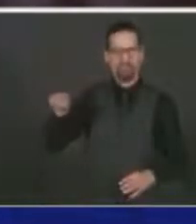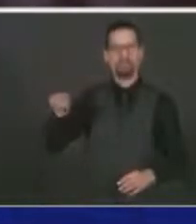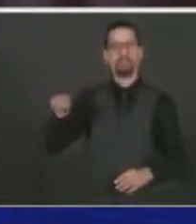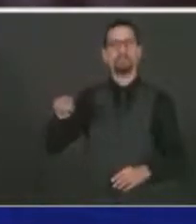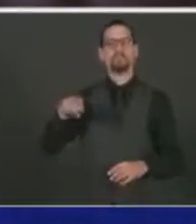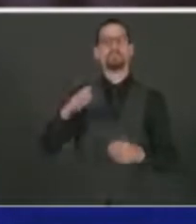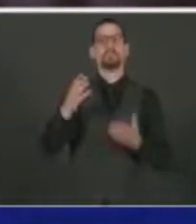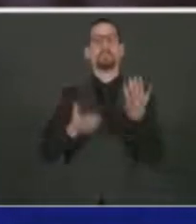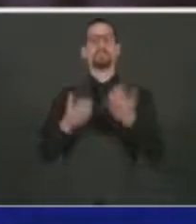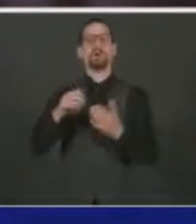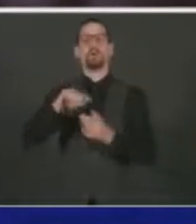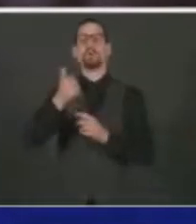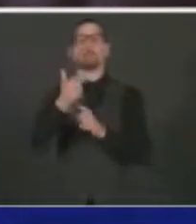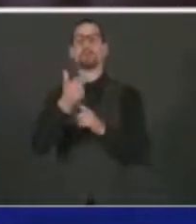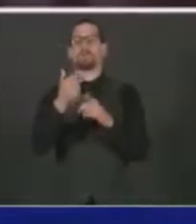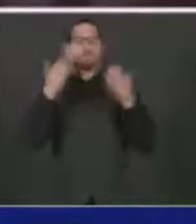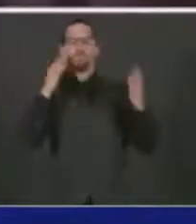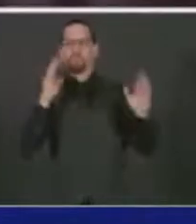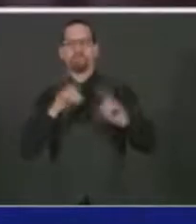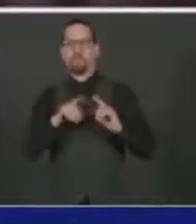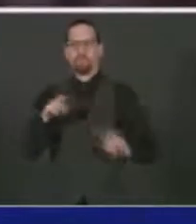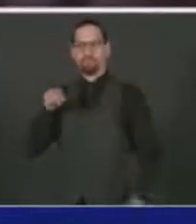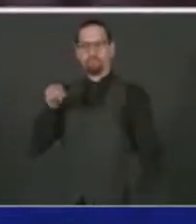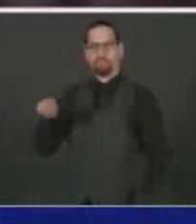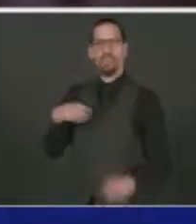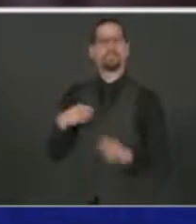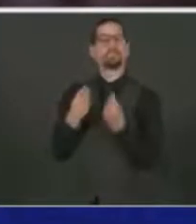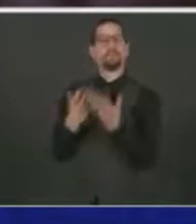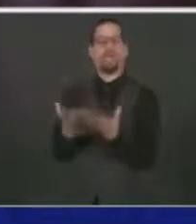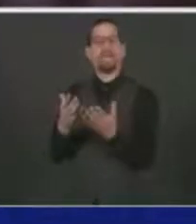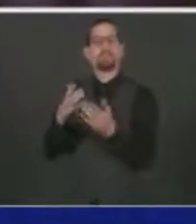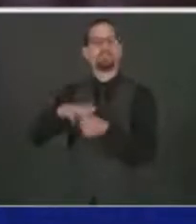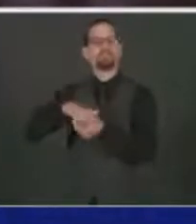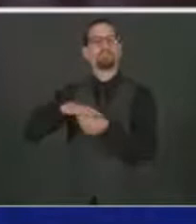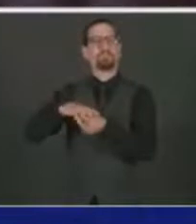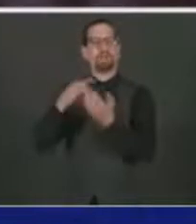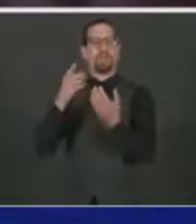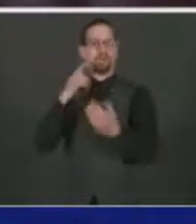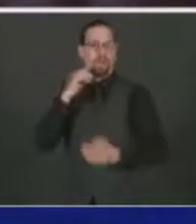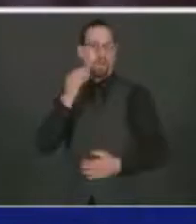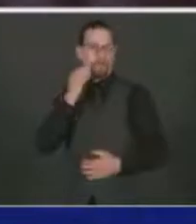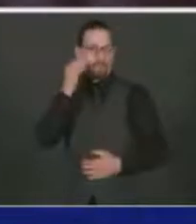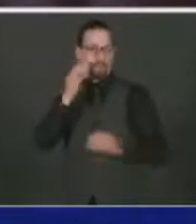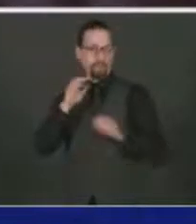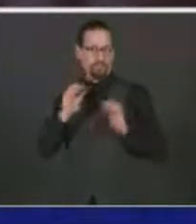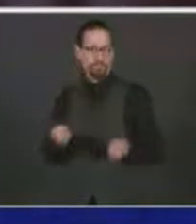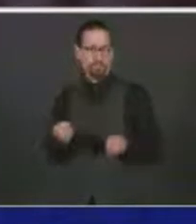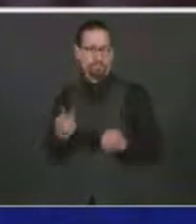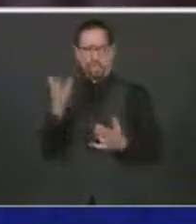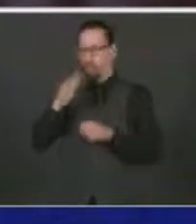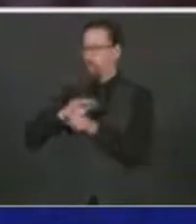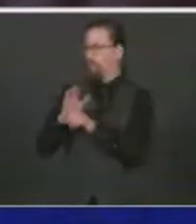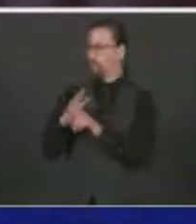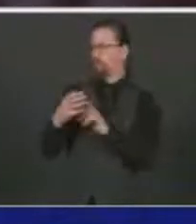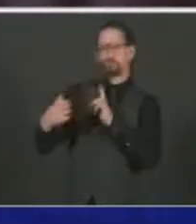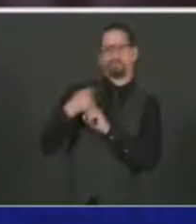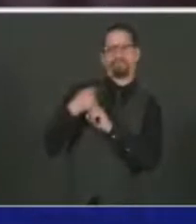providing of housing for Rhode Island, homeless Rhode Islanders who are COVID positive. That will continue for some